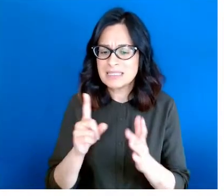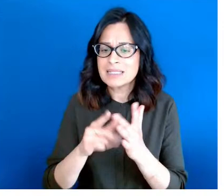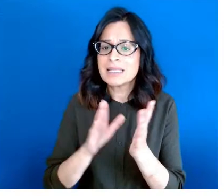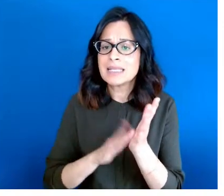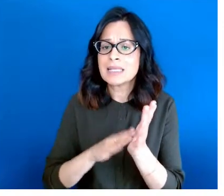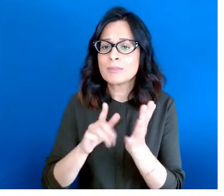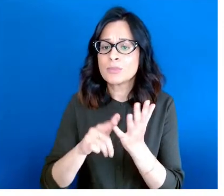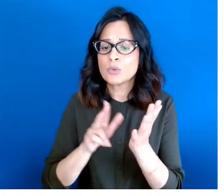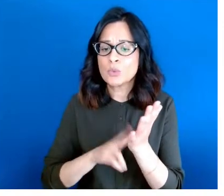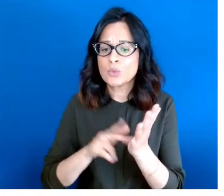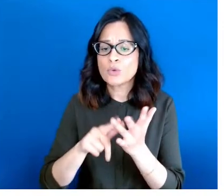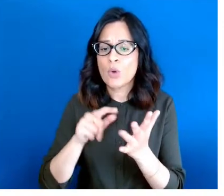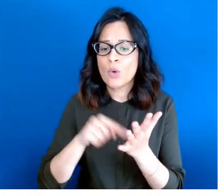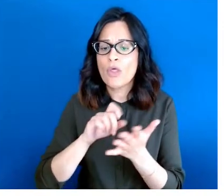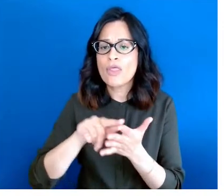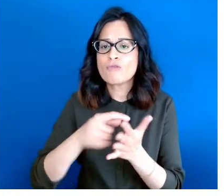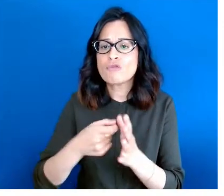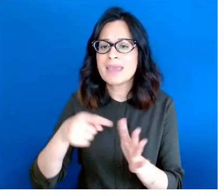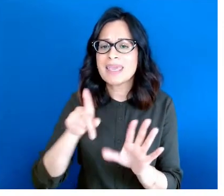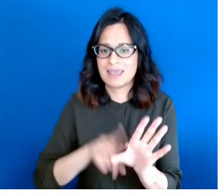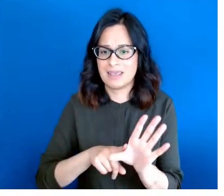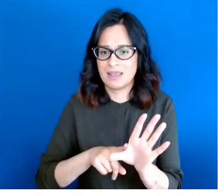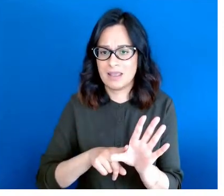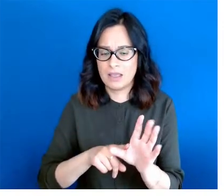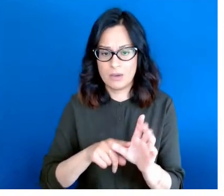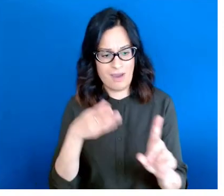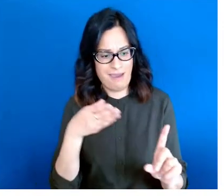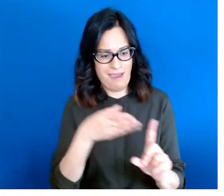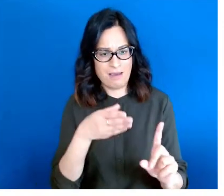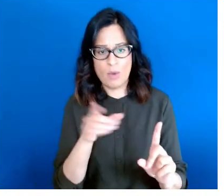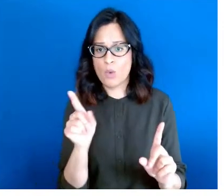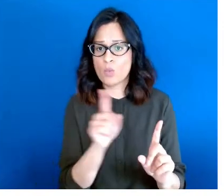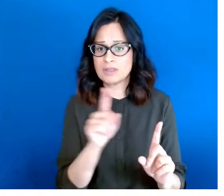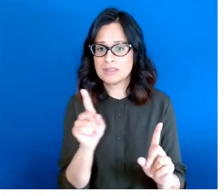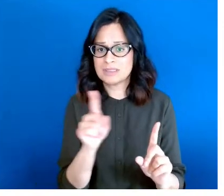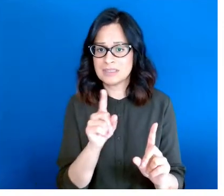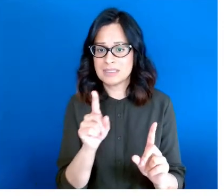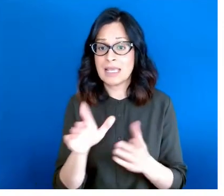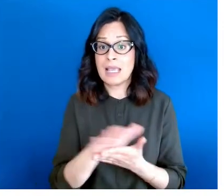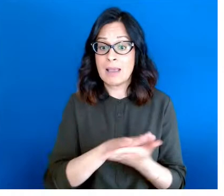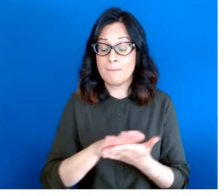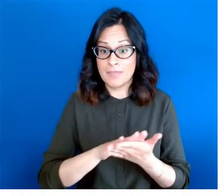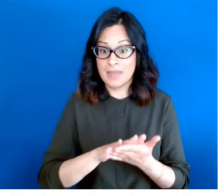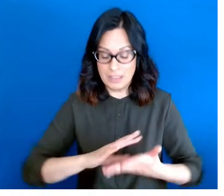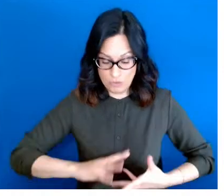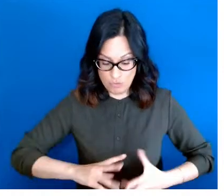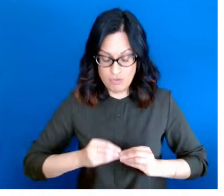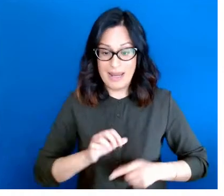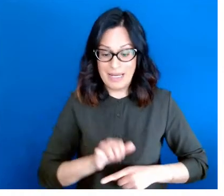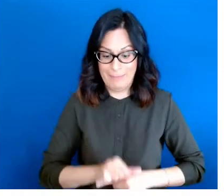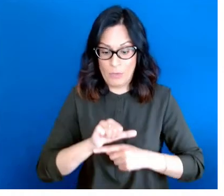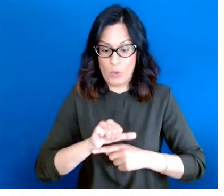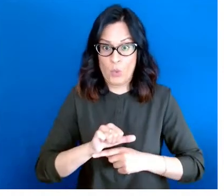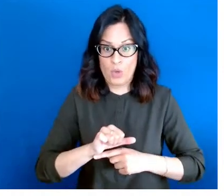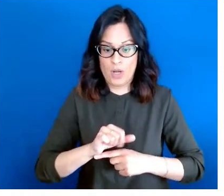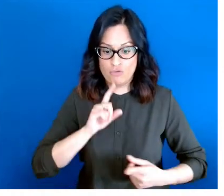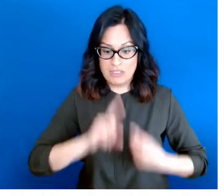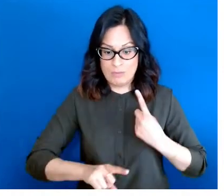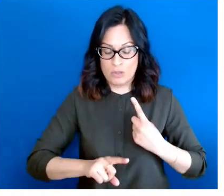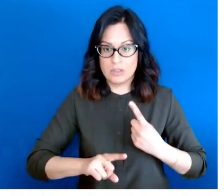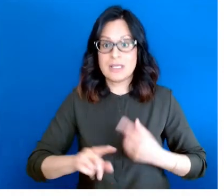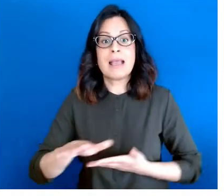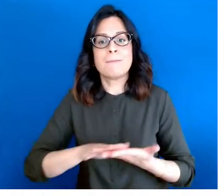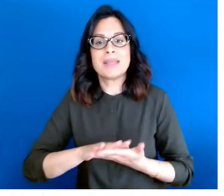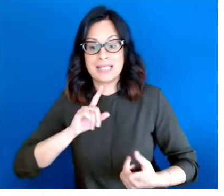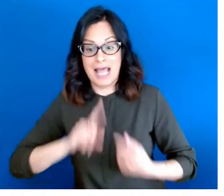So the aim of immunotherapy is to induce an immune response that will downregulate the allergic